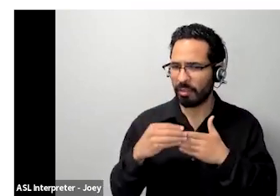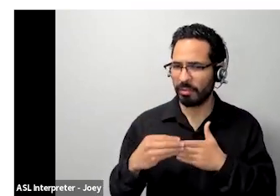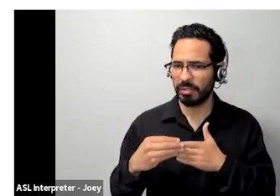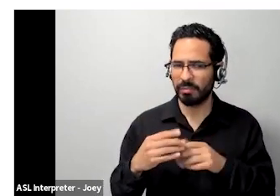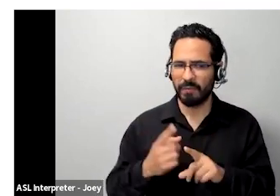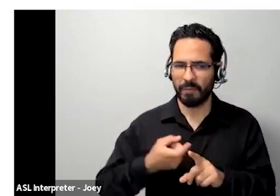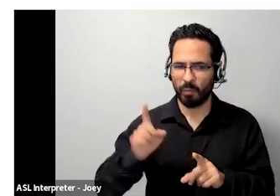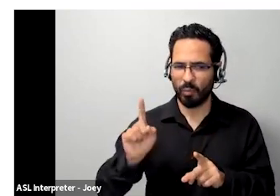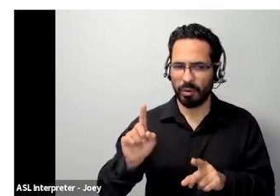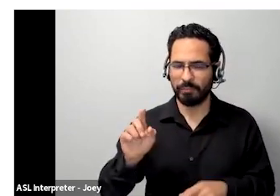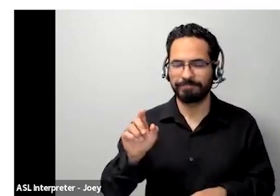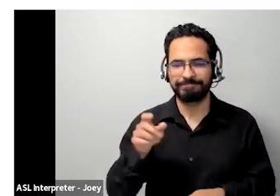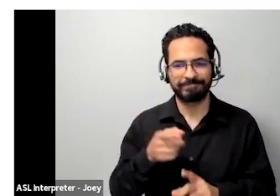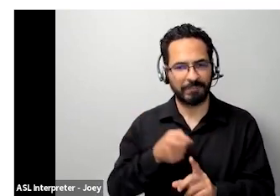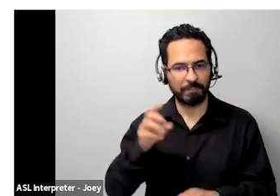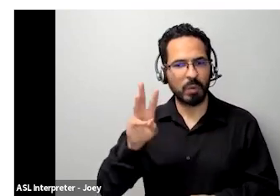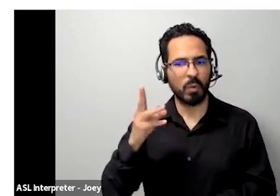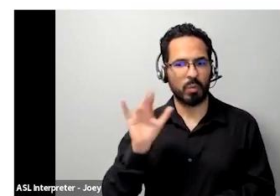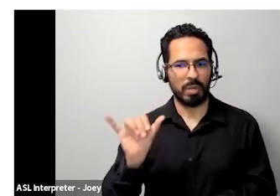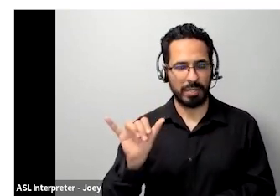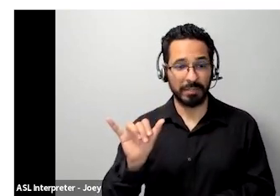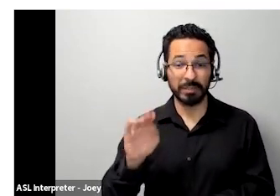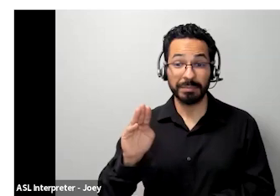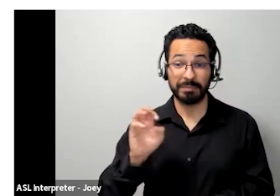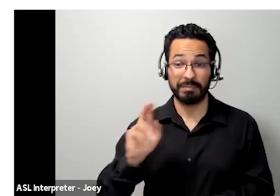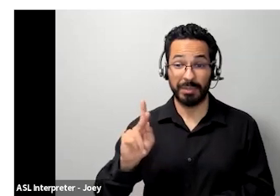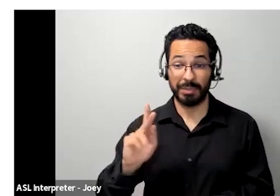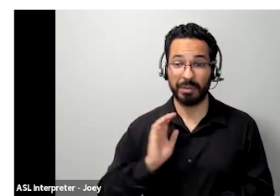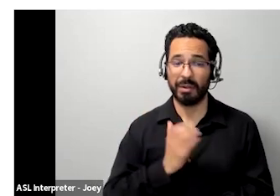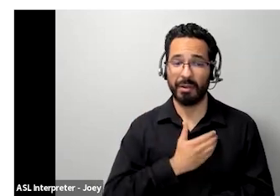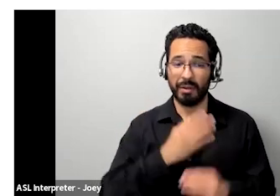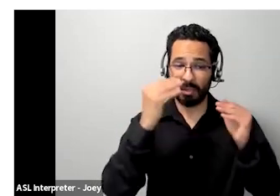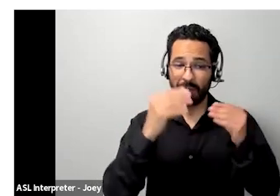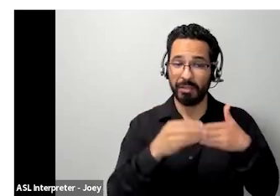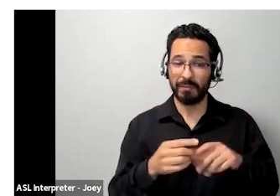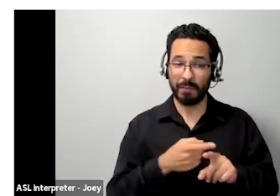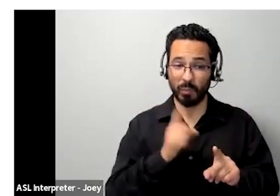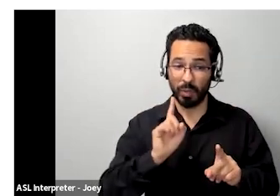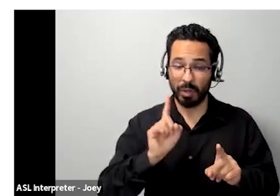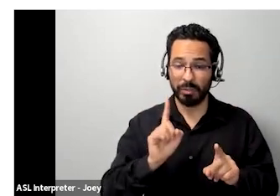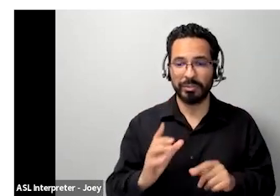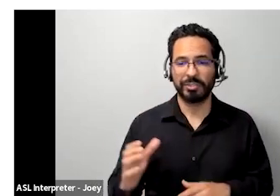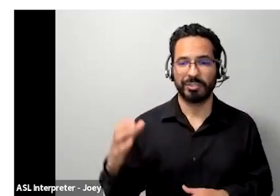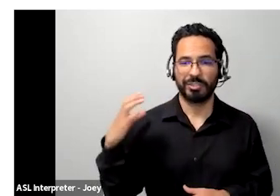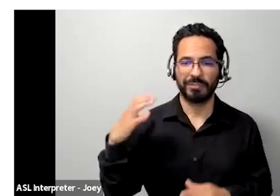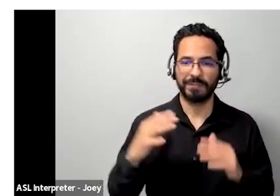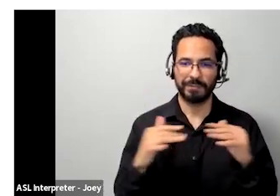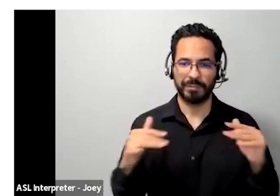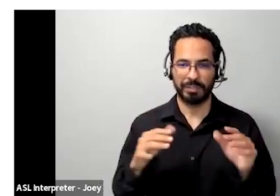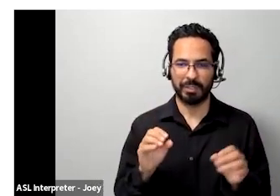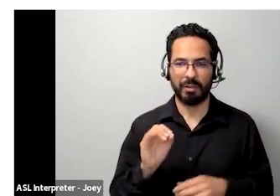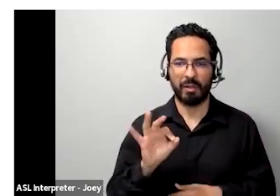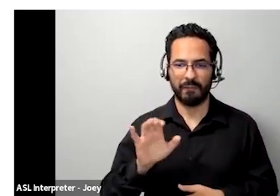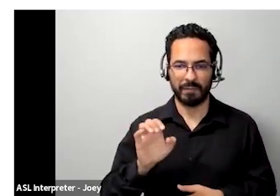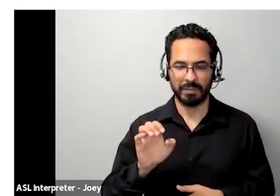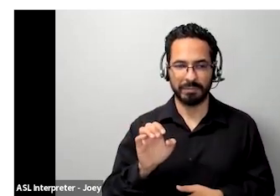why. And so at Merck, this is where our thought leadership comes from our Chief Diversity Office. In fact, our policy owner